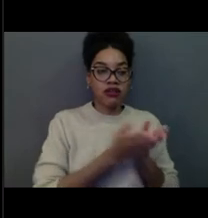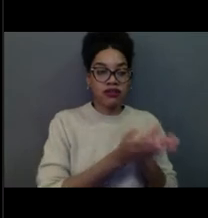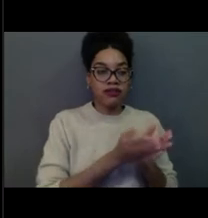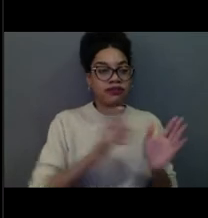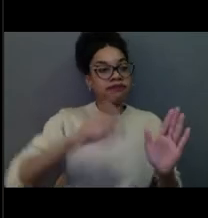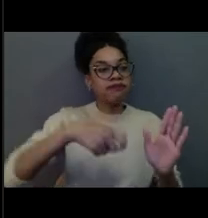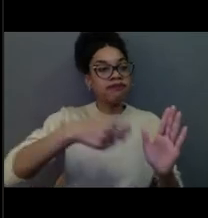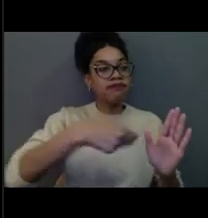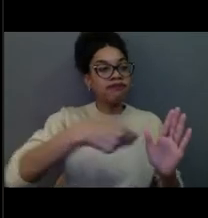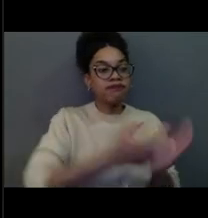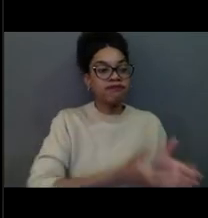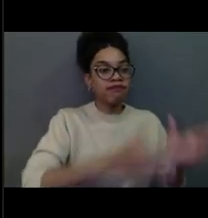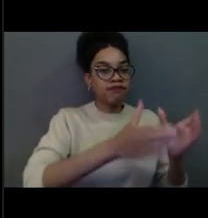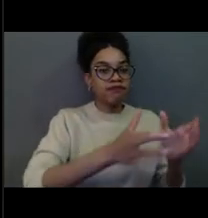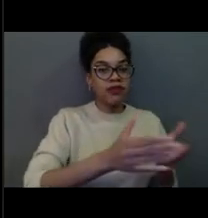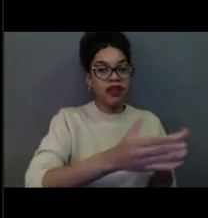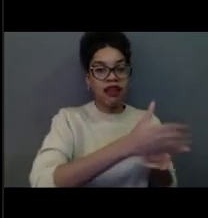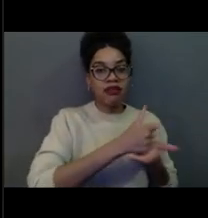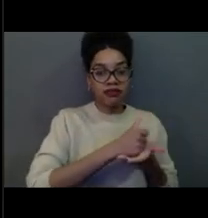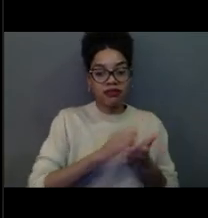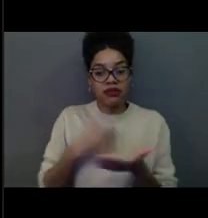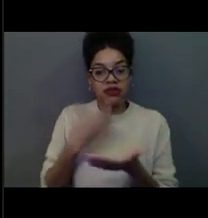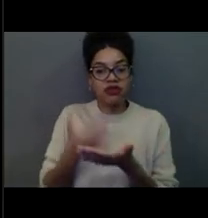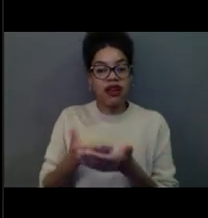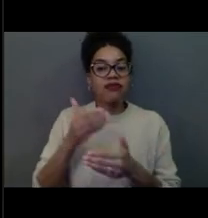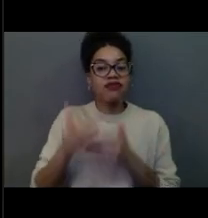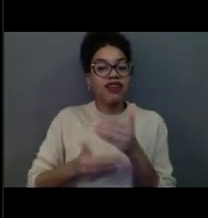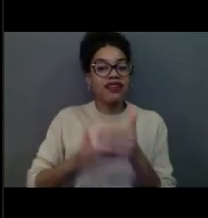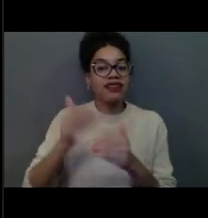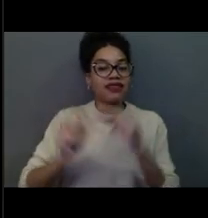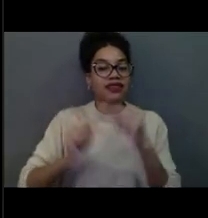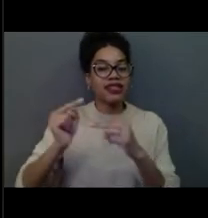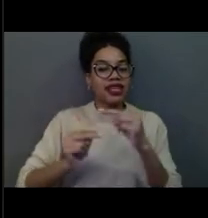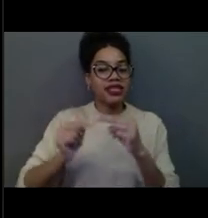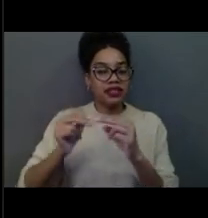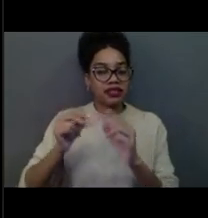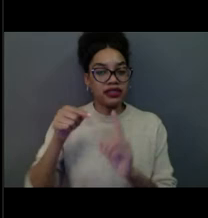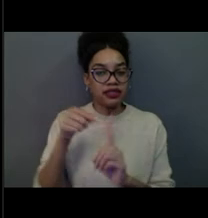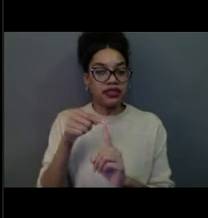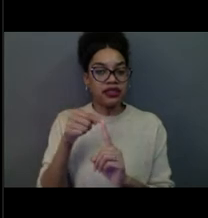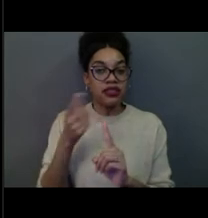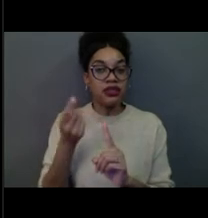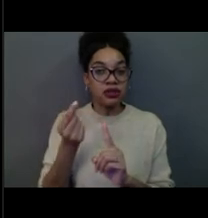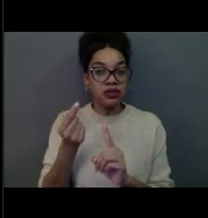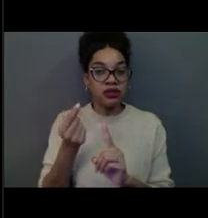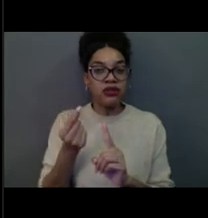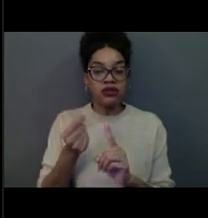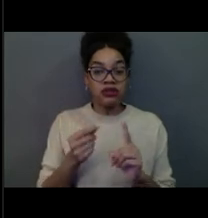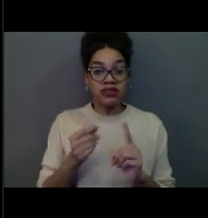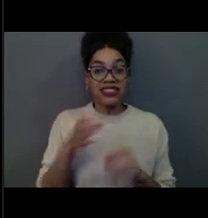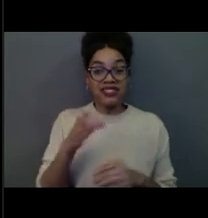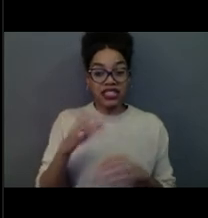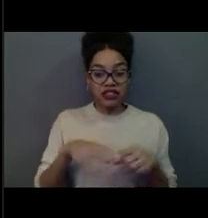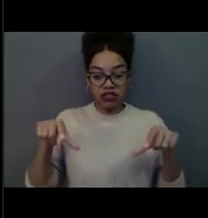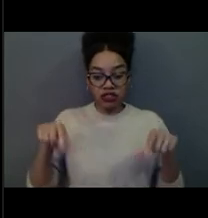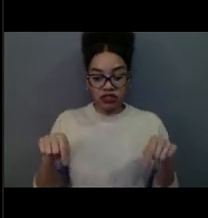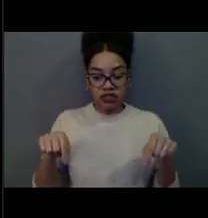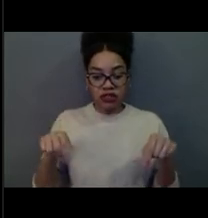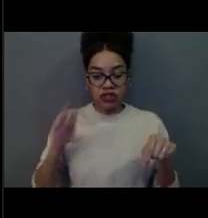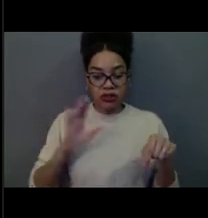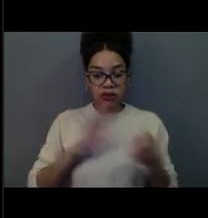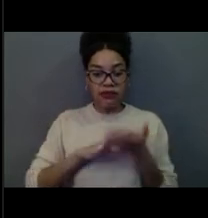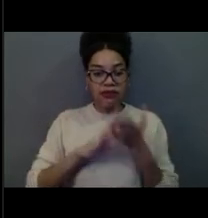at a processing facility where they will turn into, they take the live fish or the whole fish and turn them into some other type